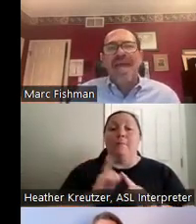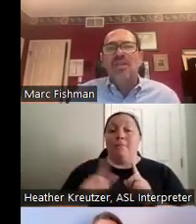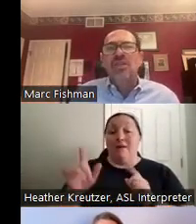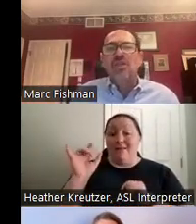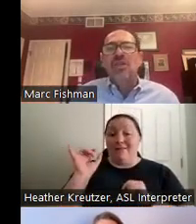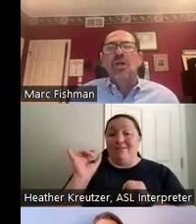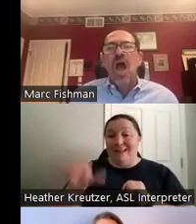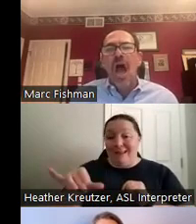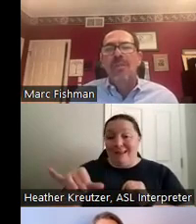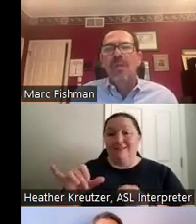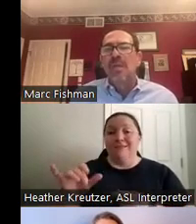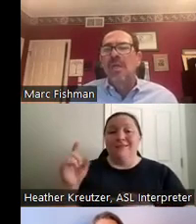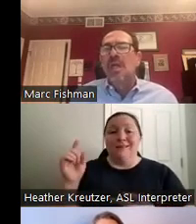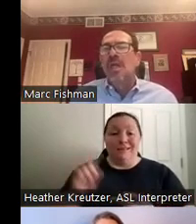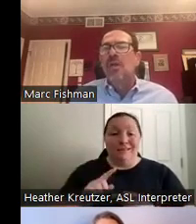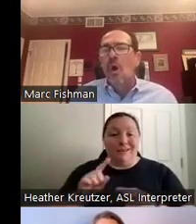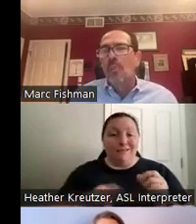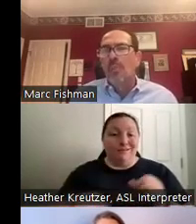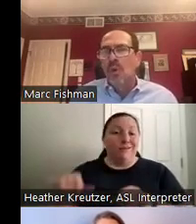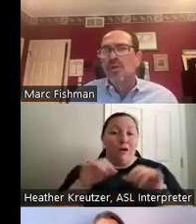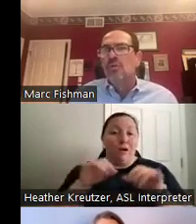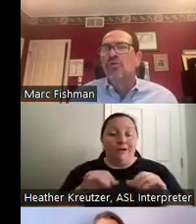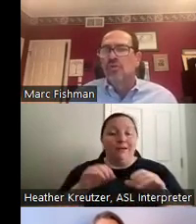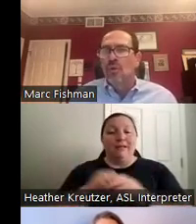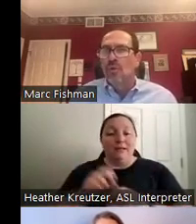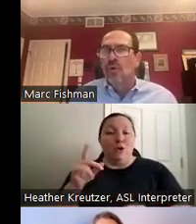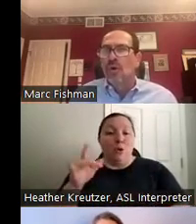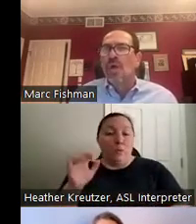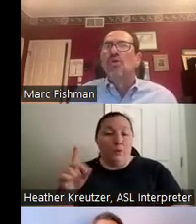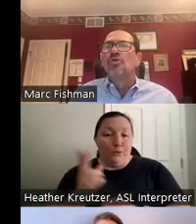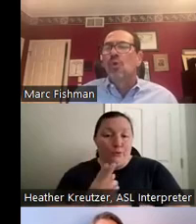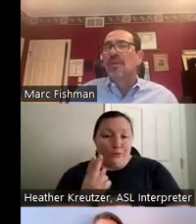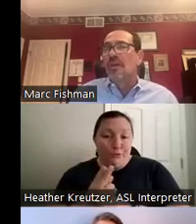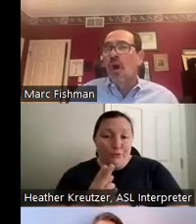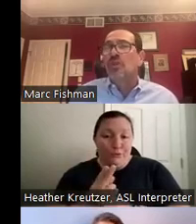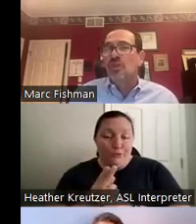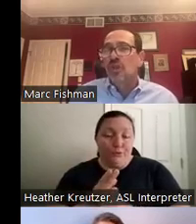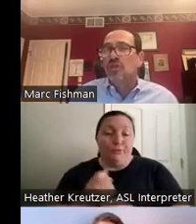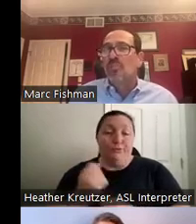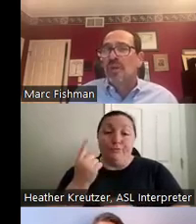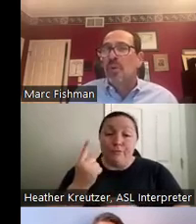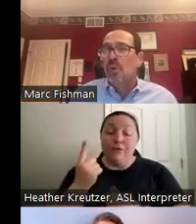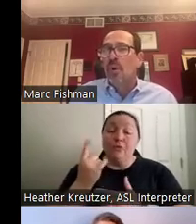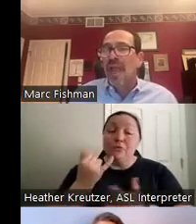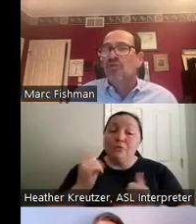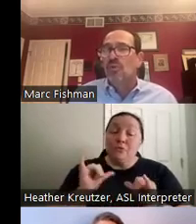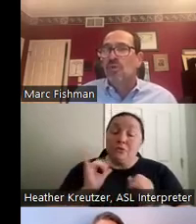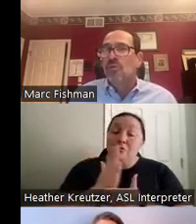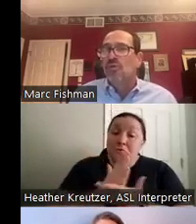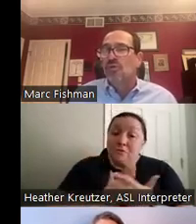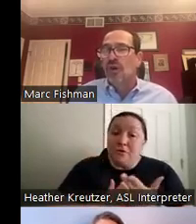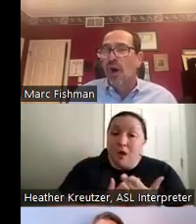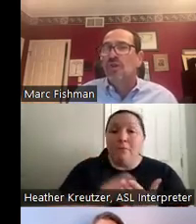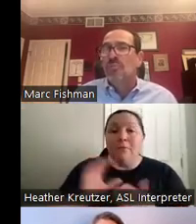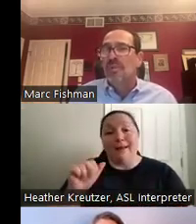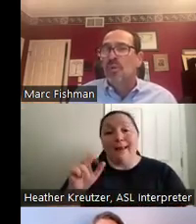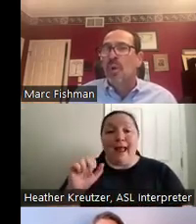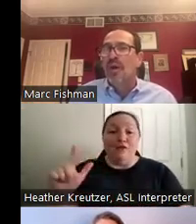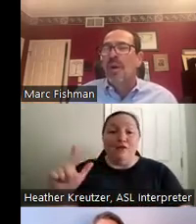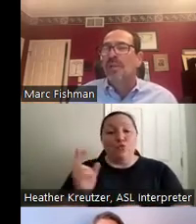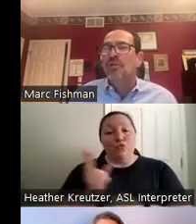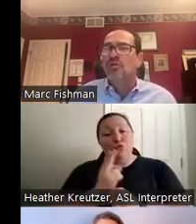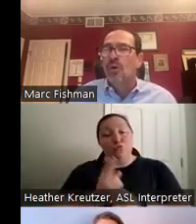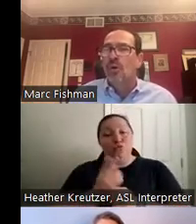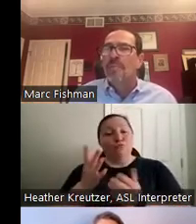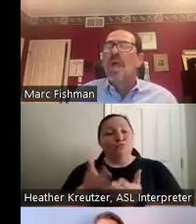is less common in opioid use disorder. Surely there are still some people who are casual users. There are some people